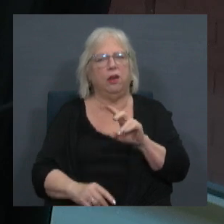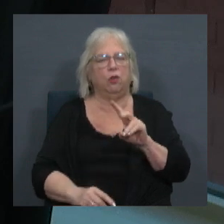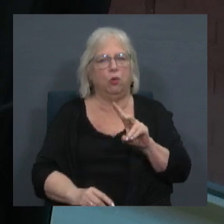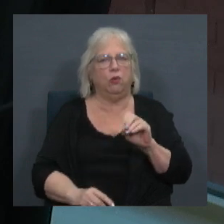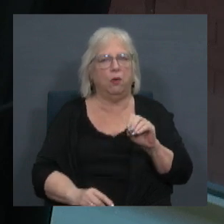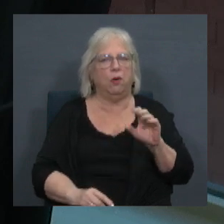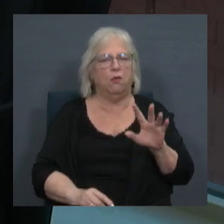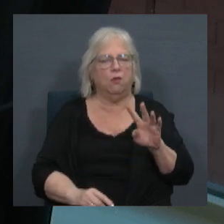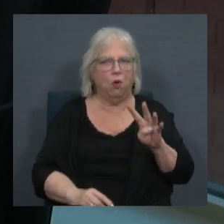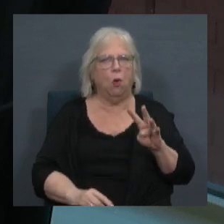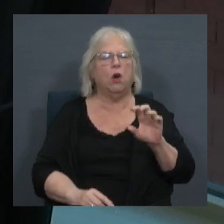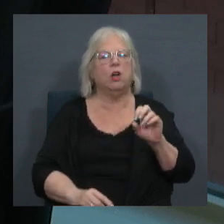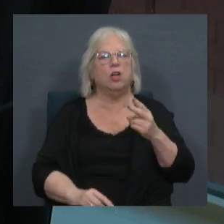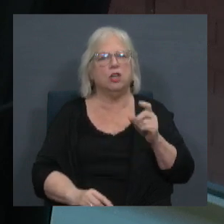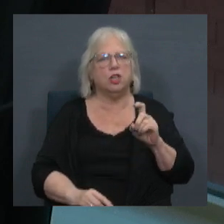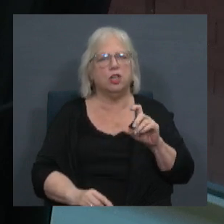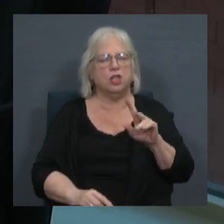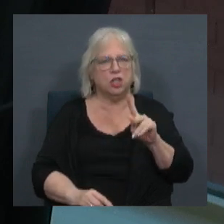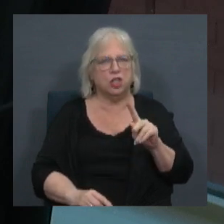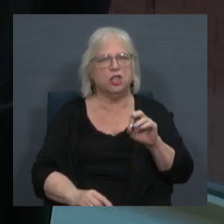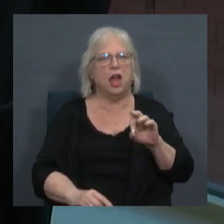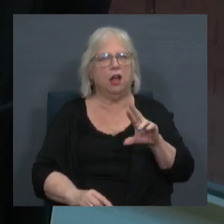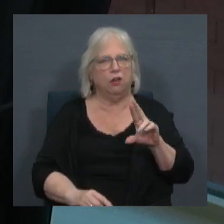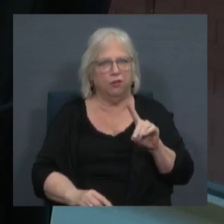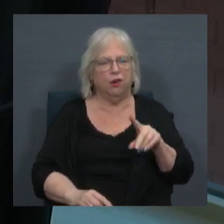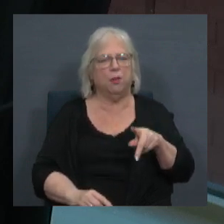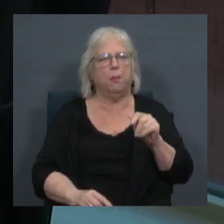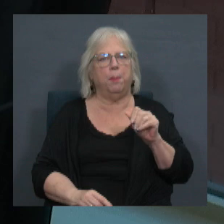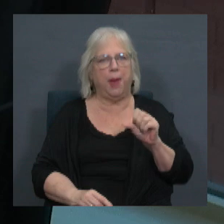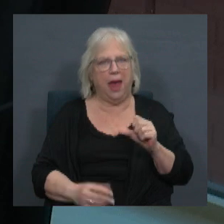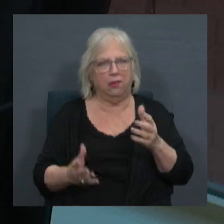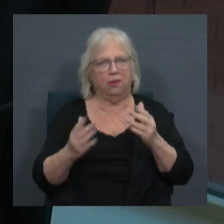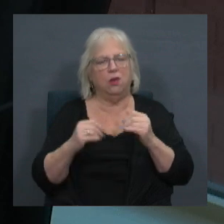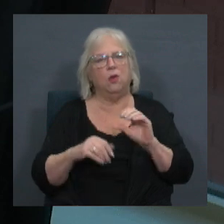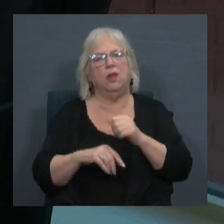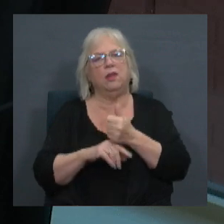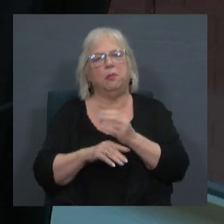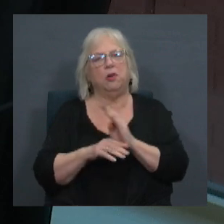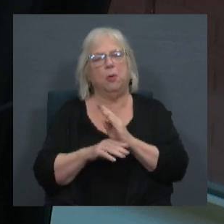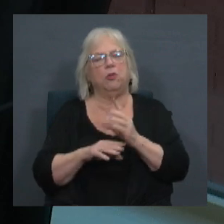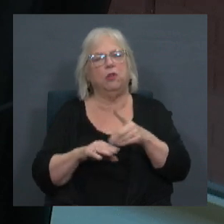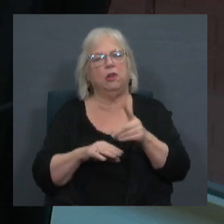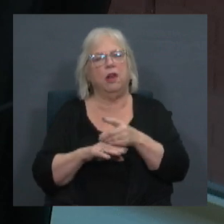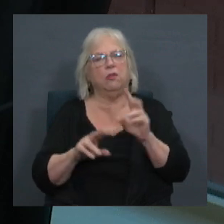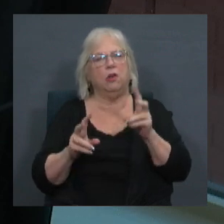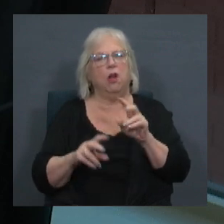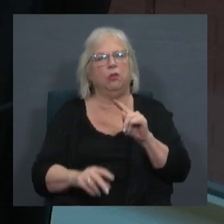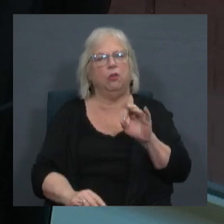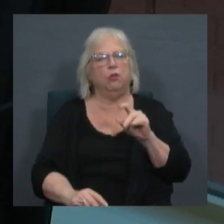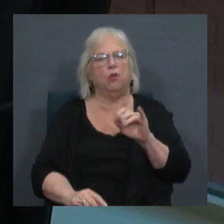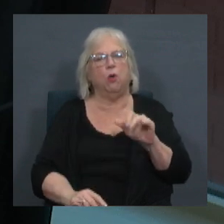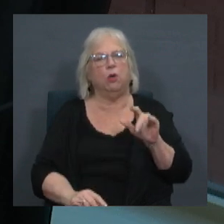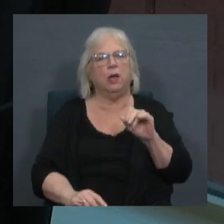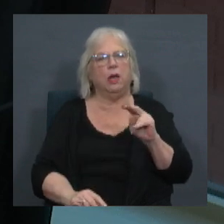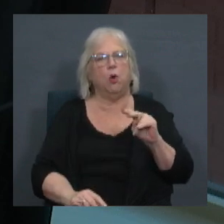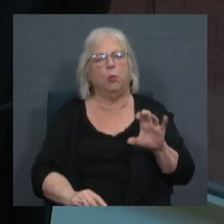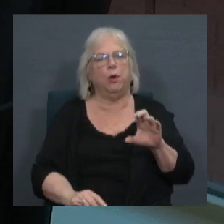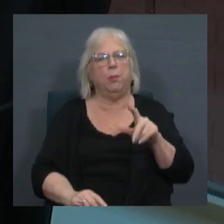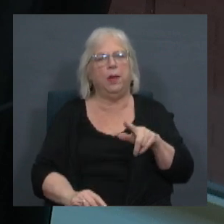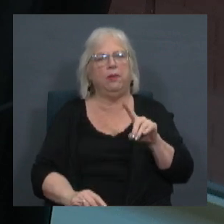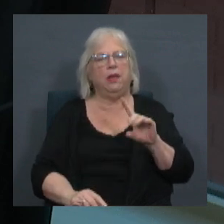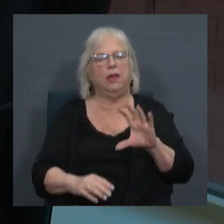Shackelford Pass. An ordinance to approve a planned zoning development to establish a planned commercial development titled Total Land Corporation, PCD, located